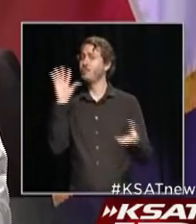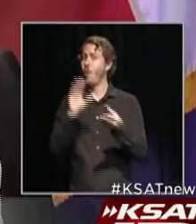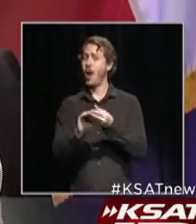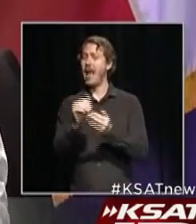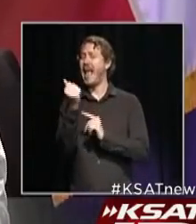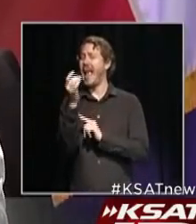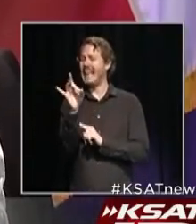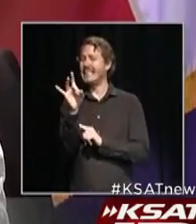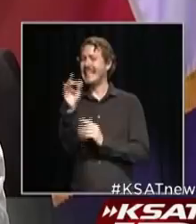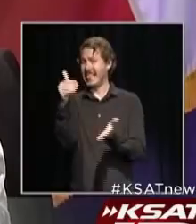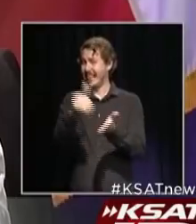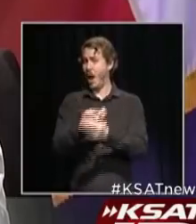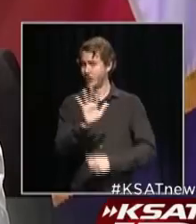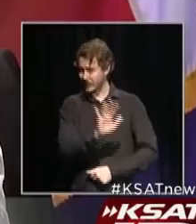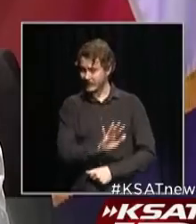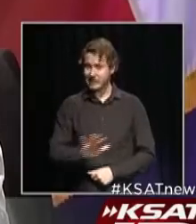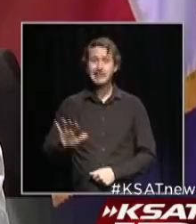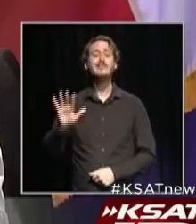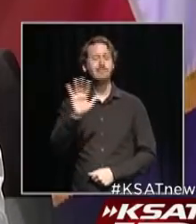roughly